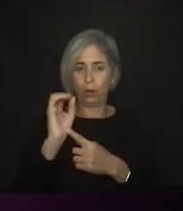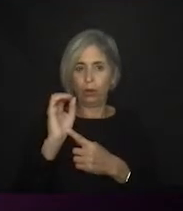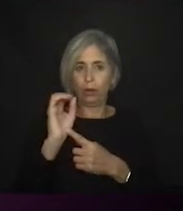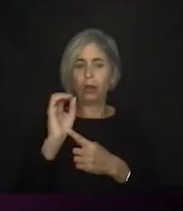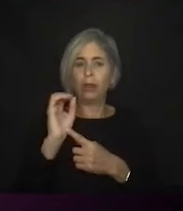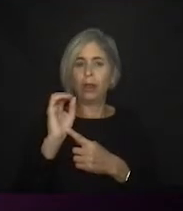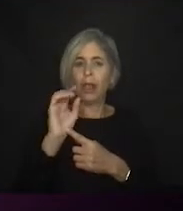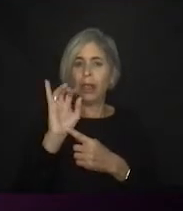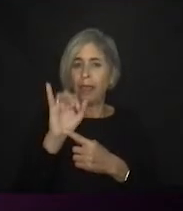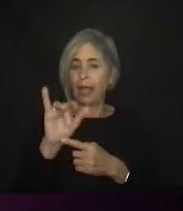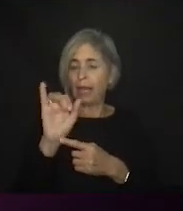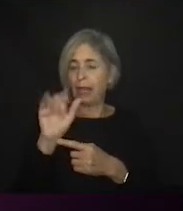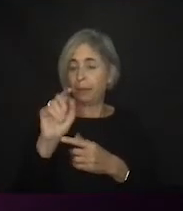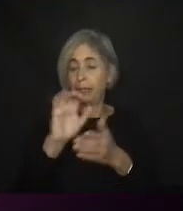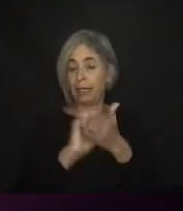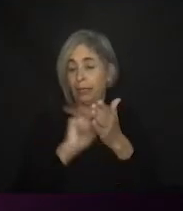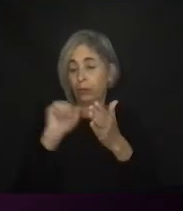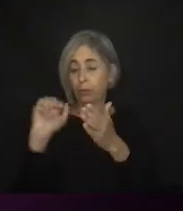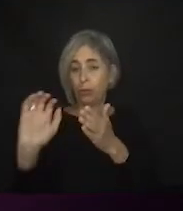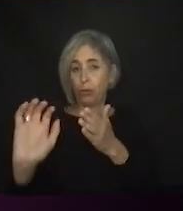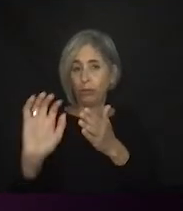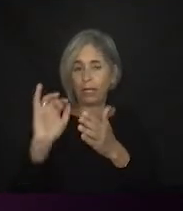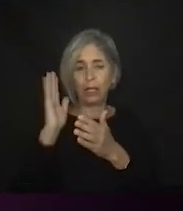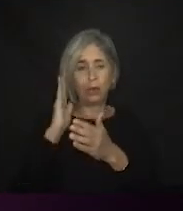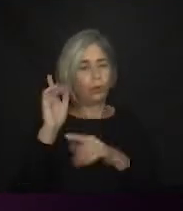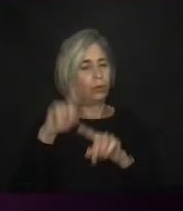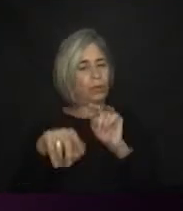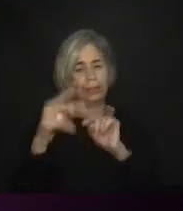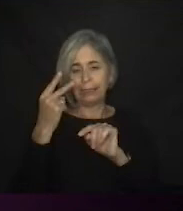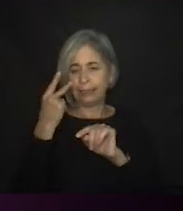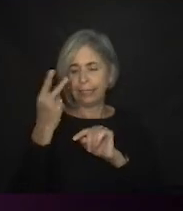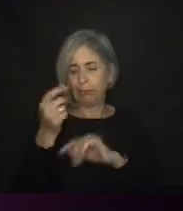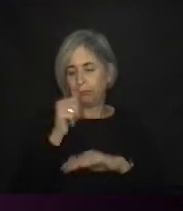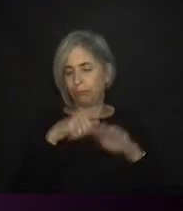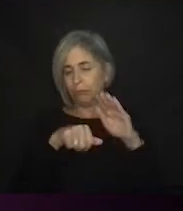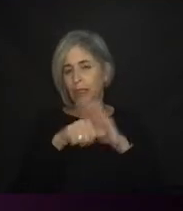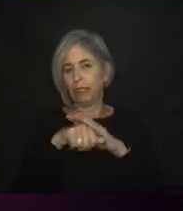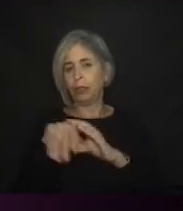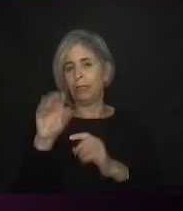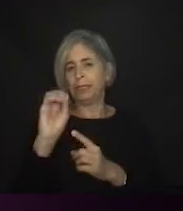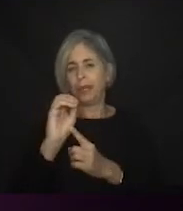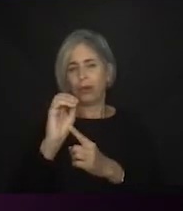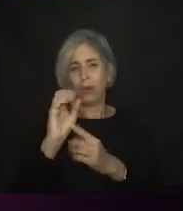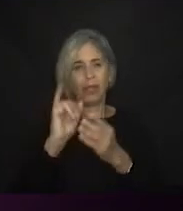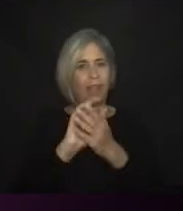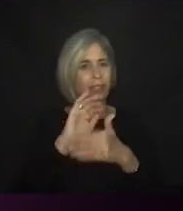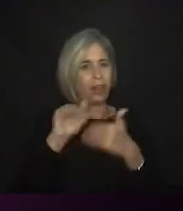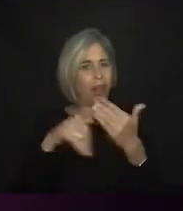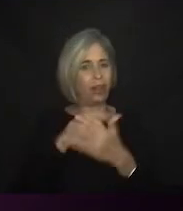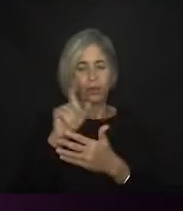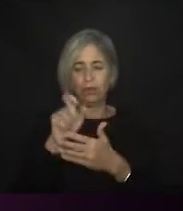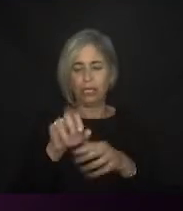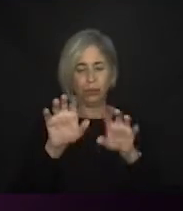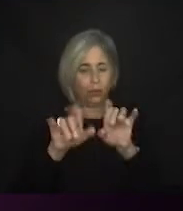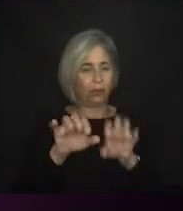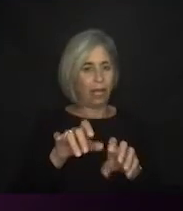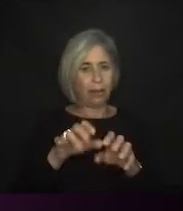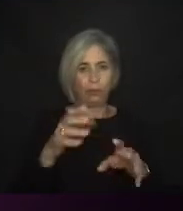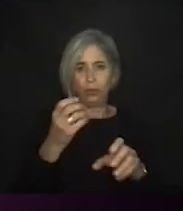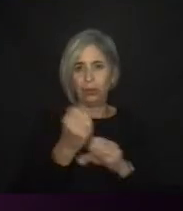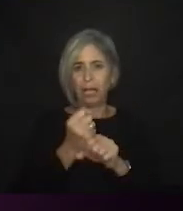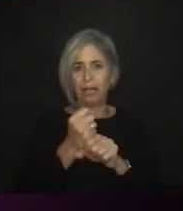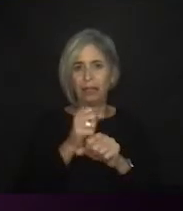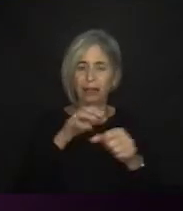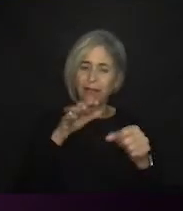element is removed, it will be invisible because the opacity is 0. and that's all you would need to type to be able to